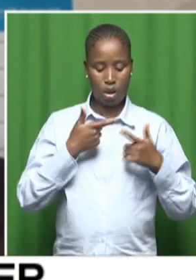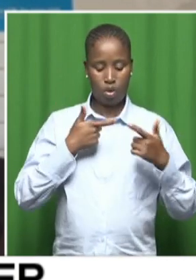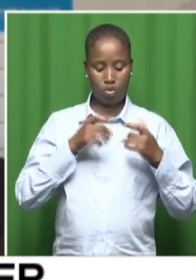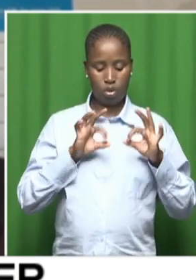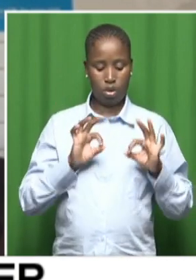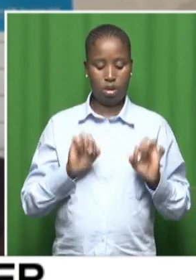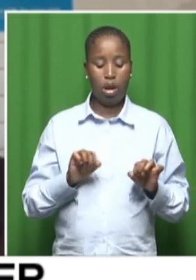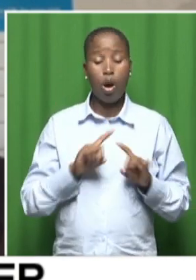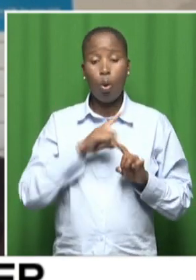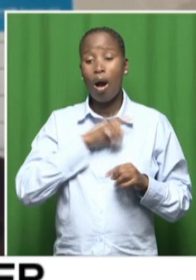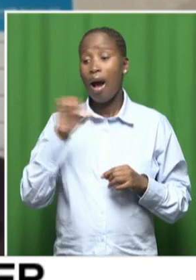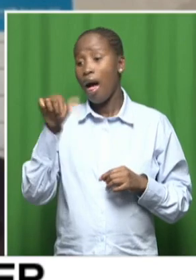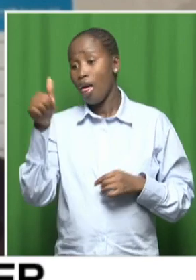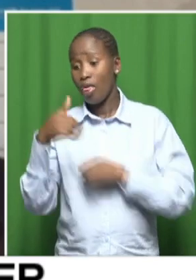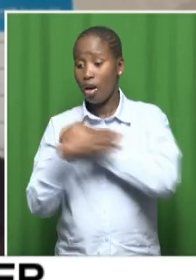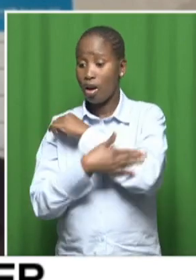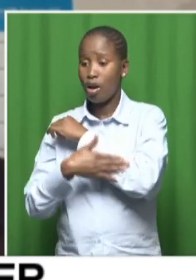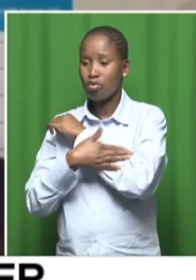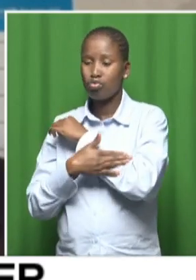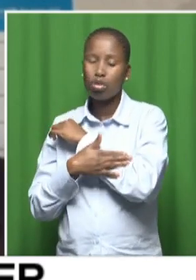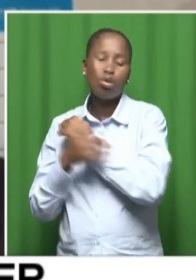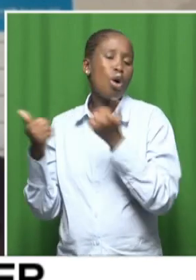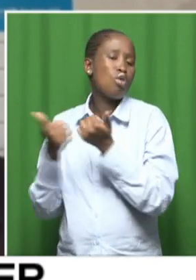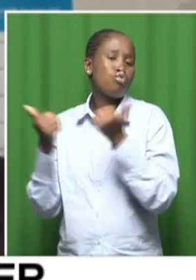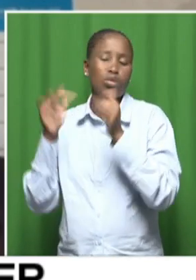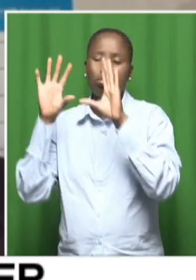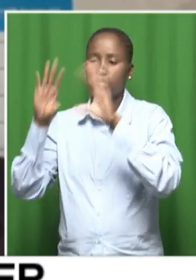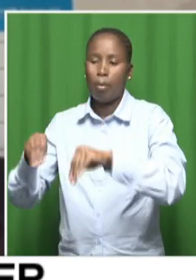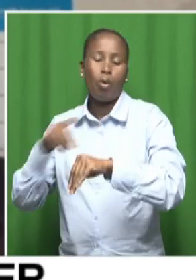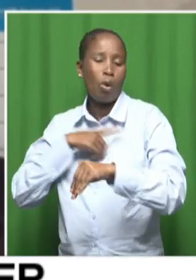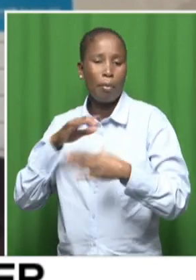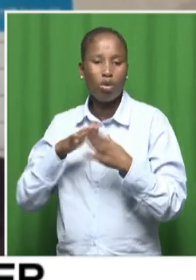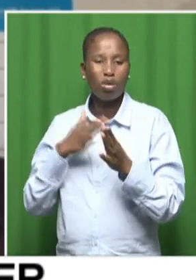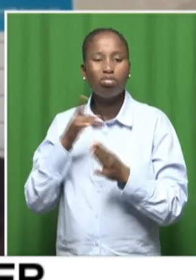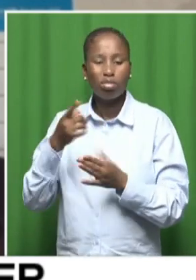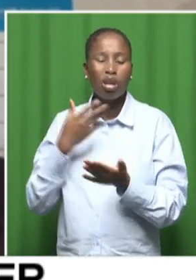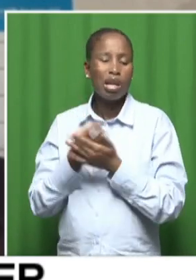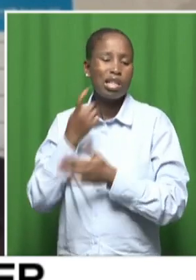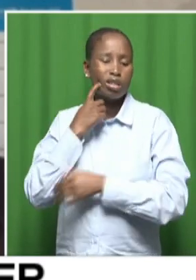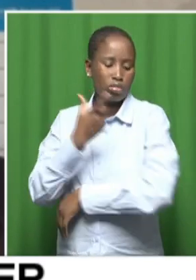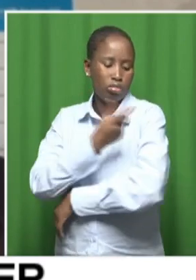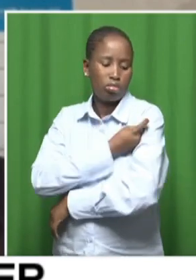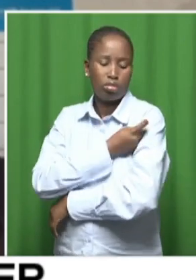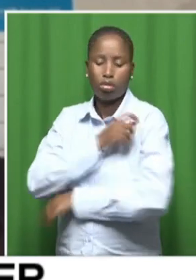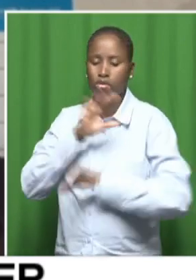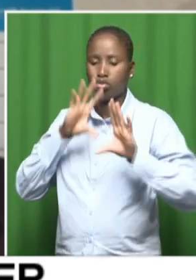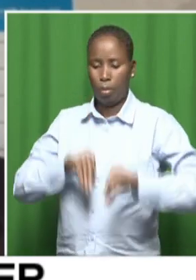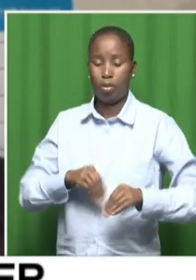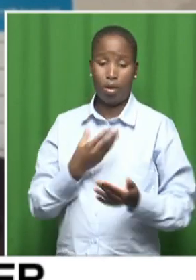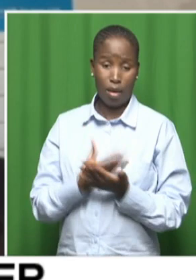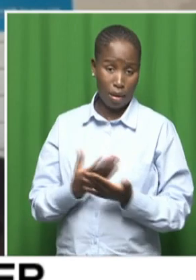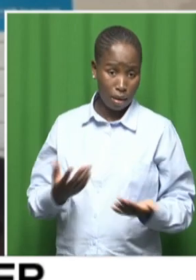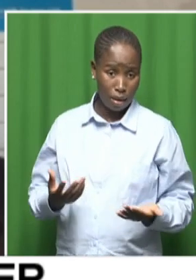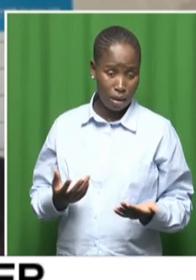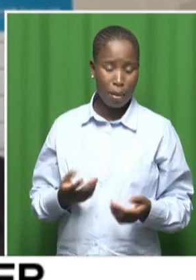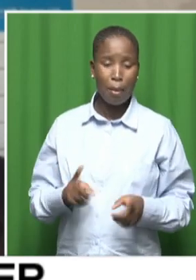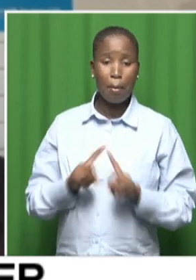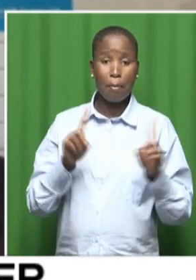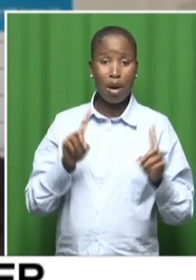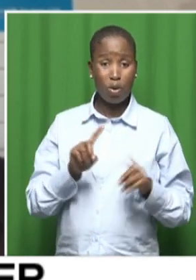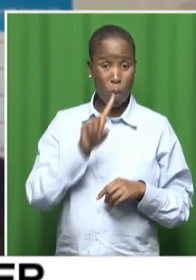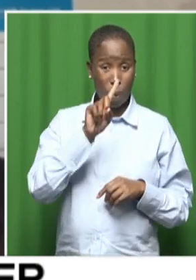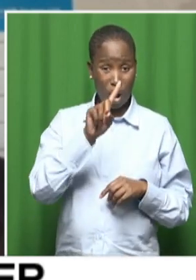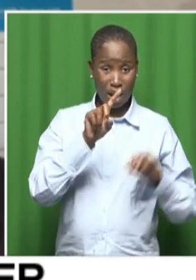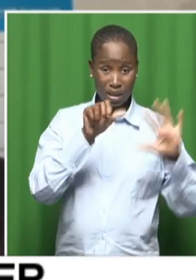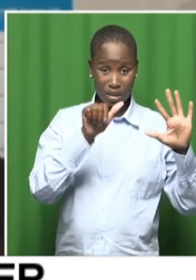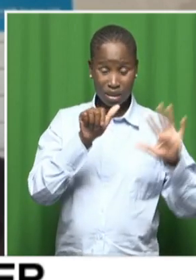managed to achieve because it is a vaccine-preventable disease that we can stop it in its tracks. But 169, when